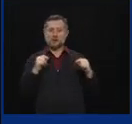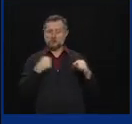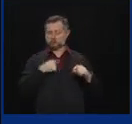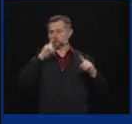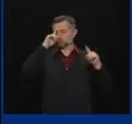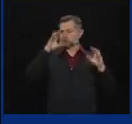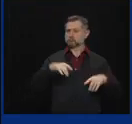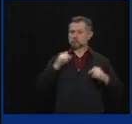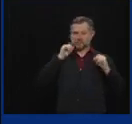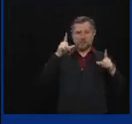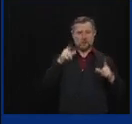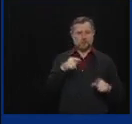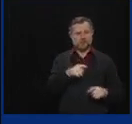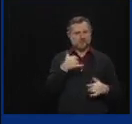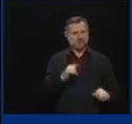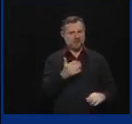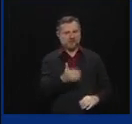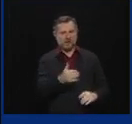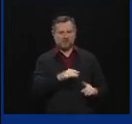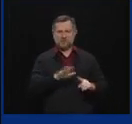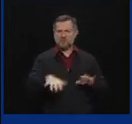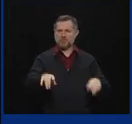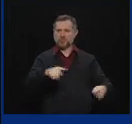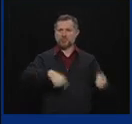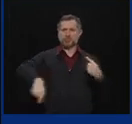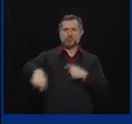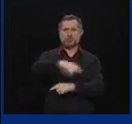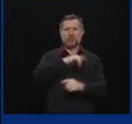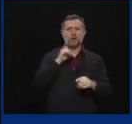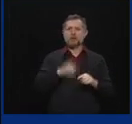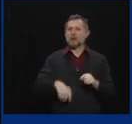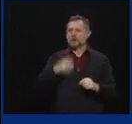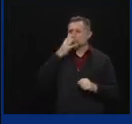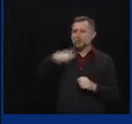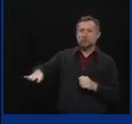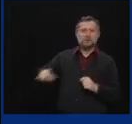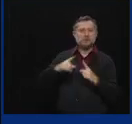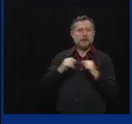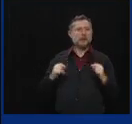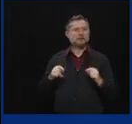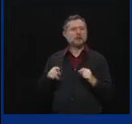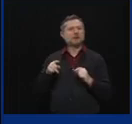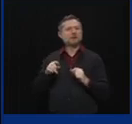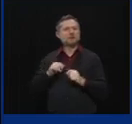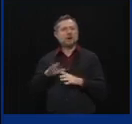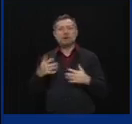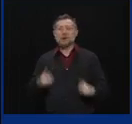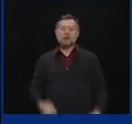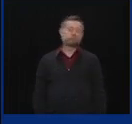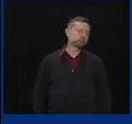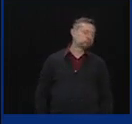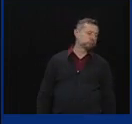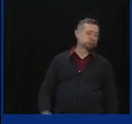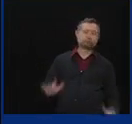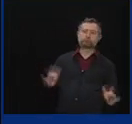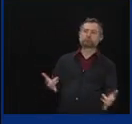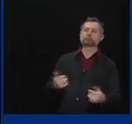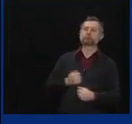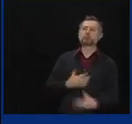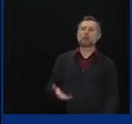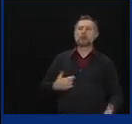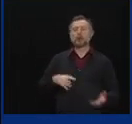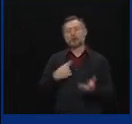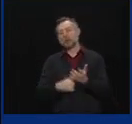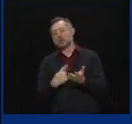And we cannot ignore this as much as we all have our exhaustion with talking about COVID. There's a lot more fun